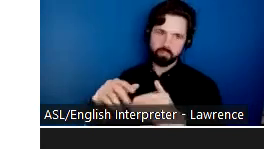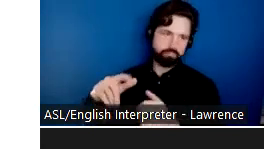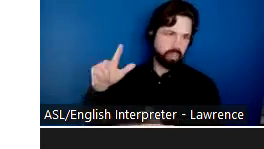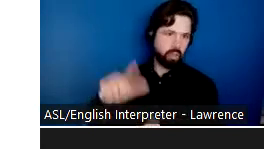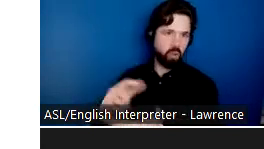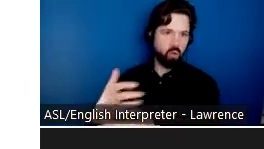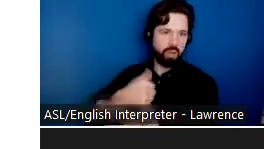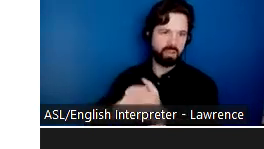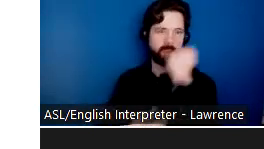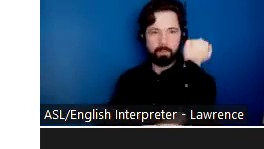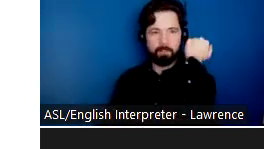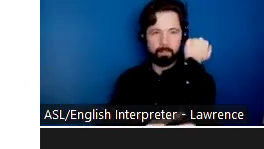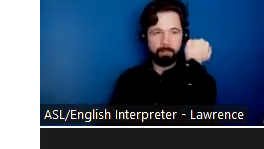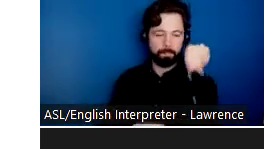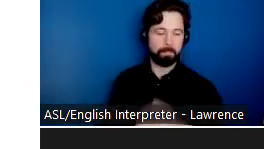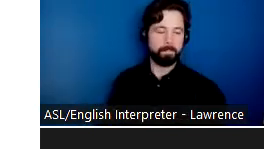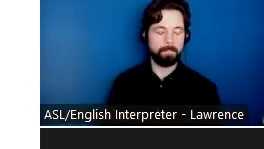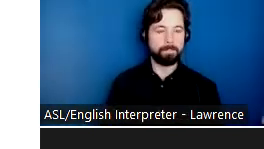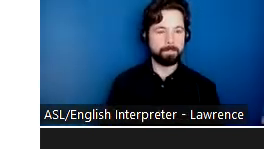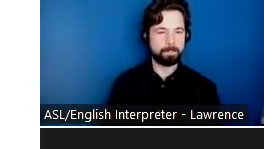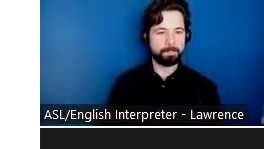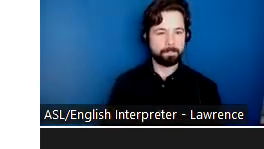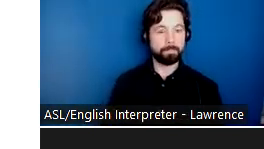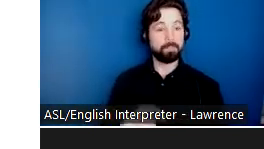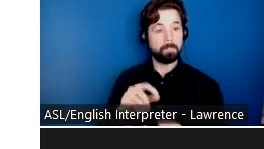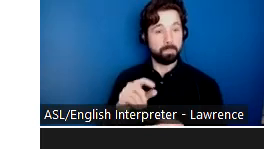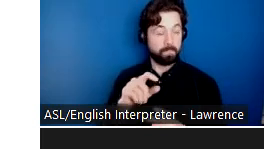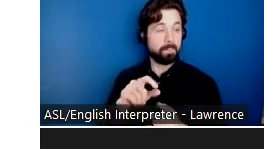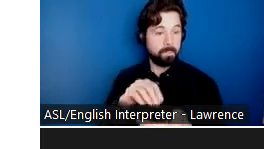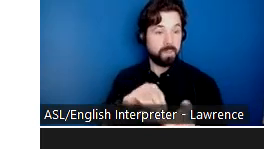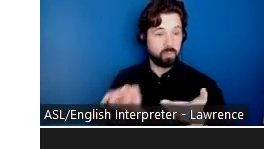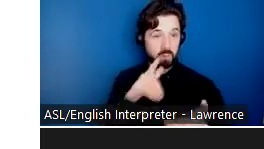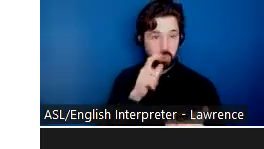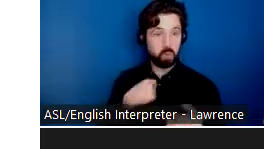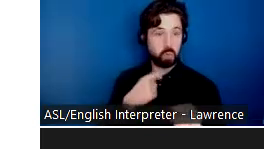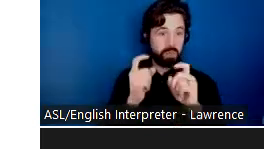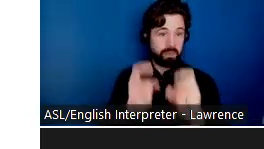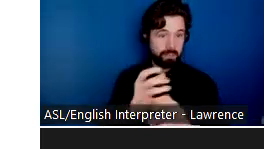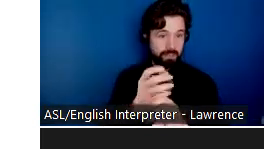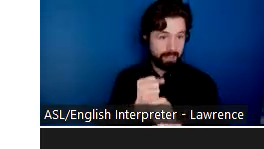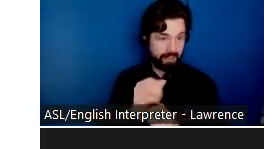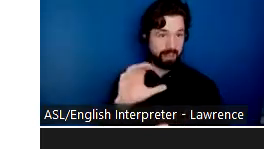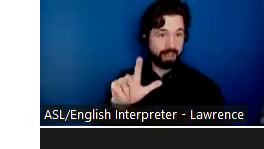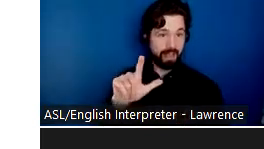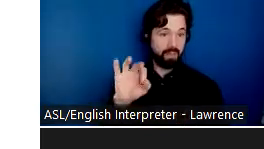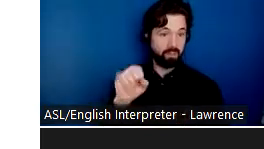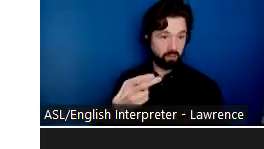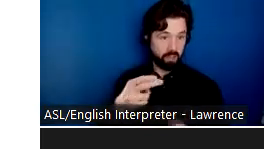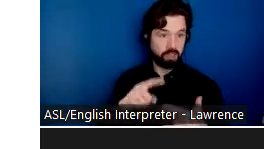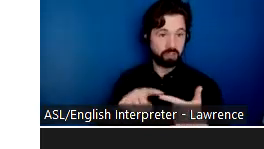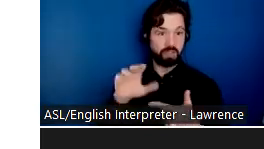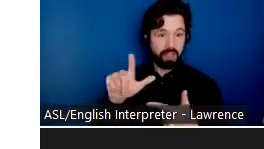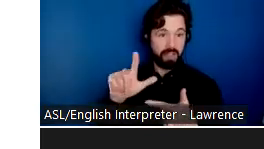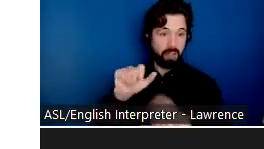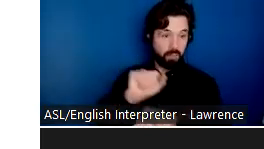data, specifically children receiving CalFresh, CalWORKS, and Medi-Cal. And why is this important?